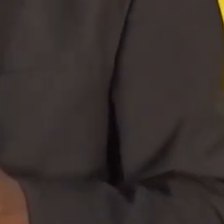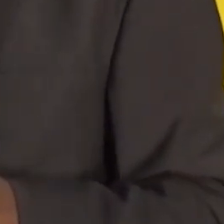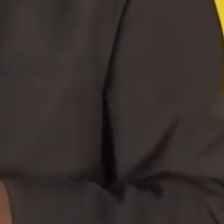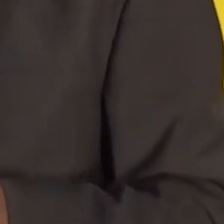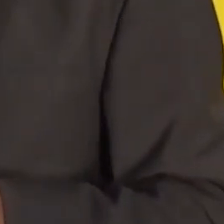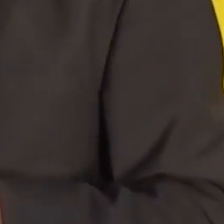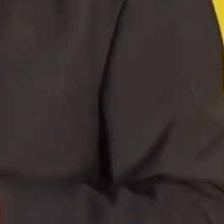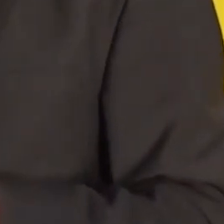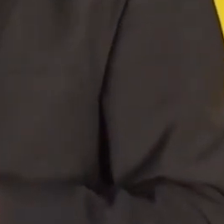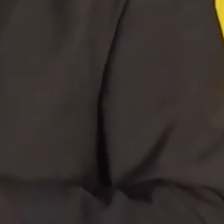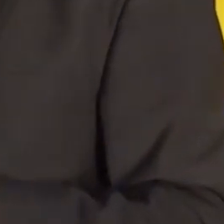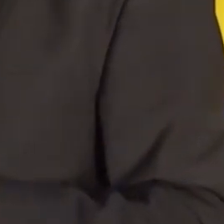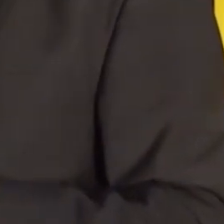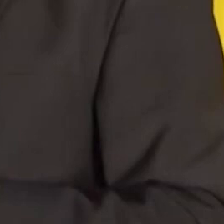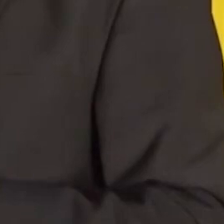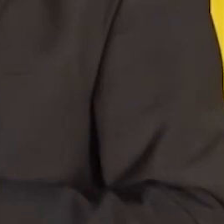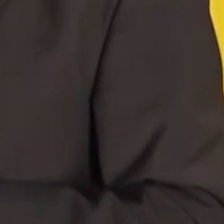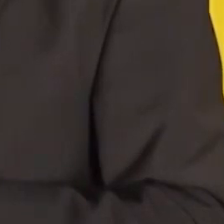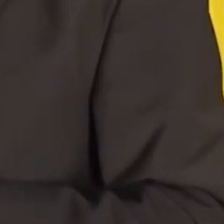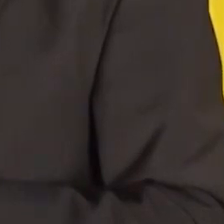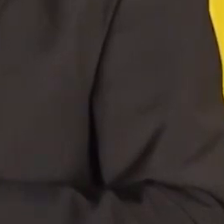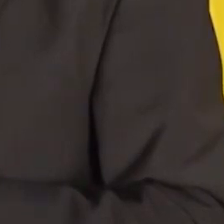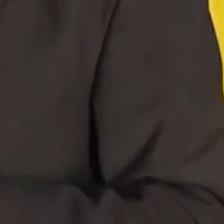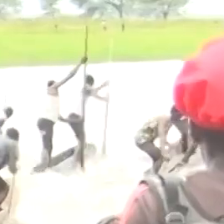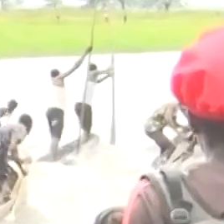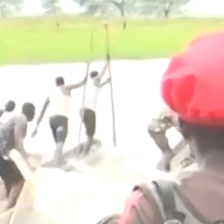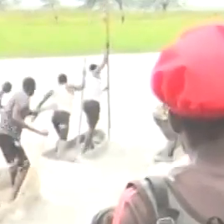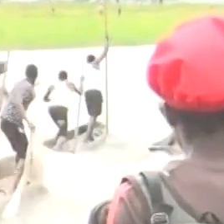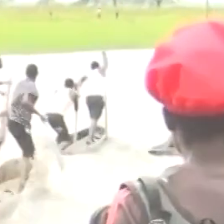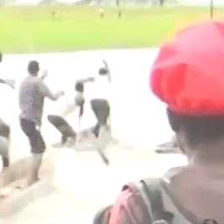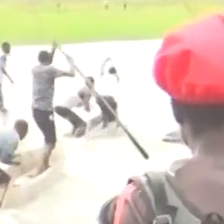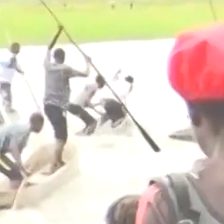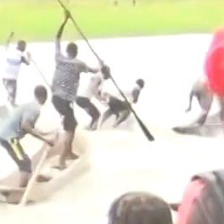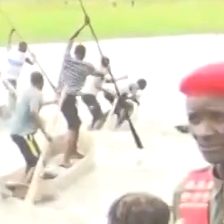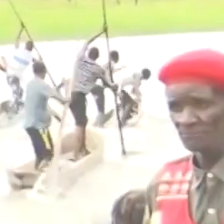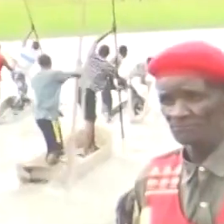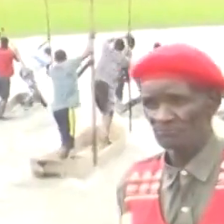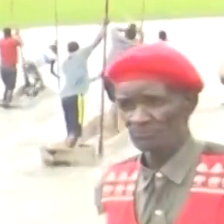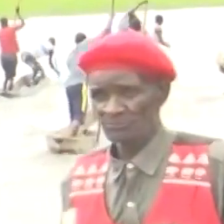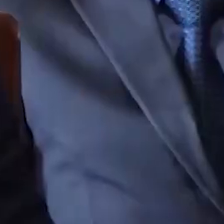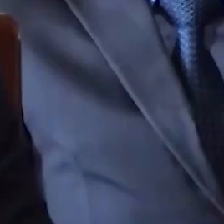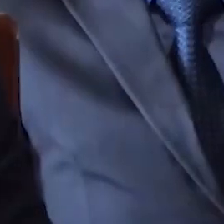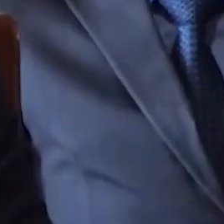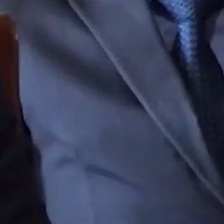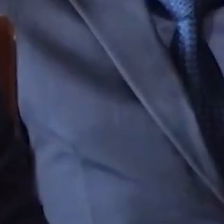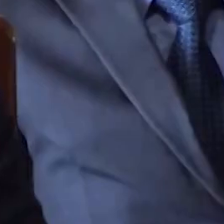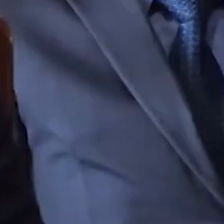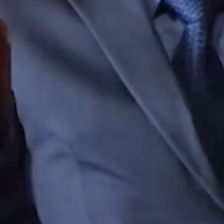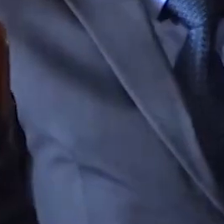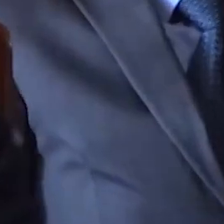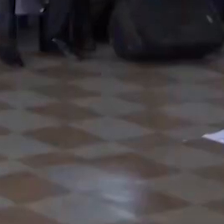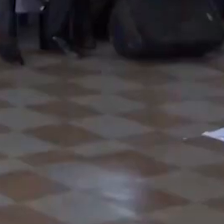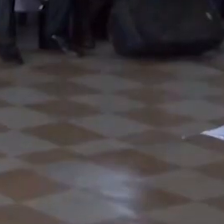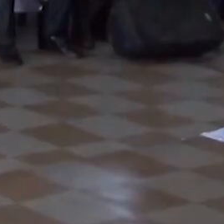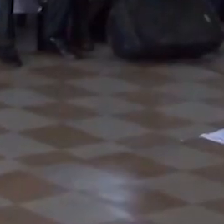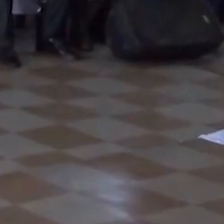Even as we ask for strength and wisdom. Amidst the splendor of the Komboka, the head of state finds